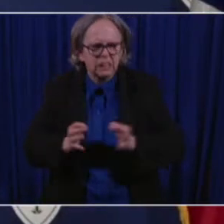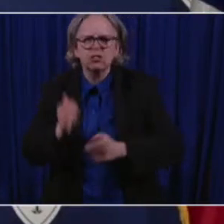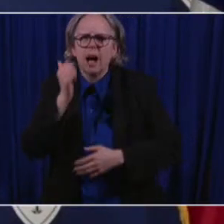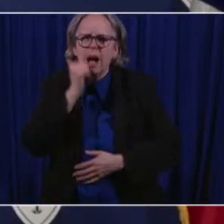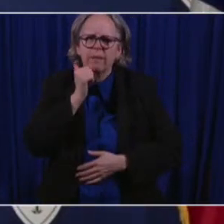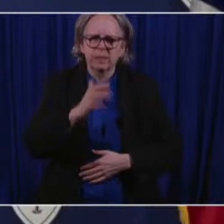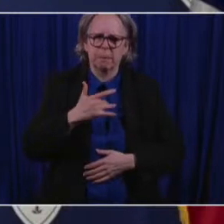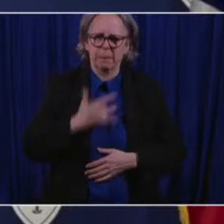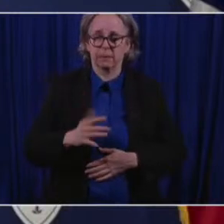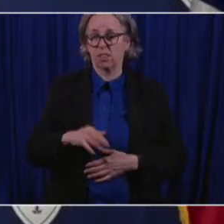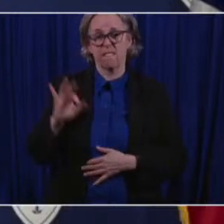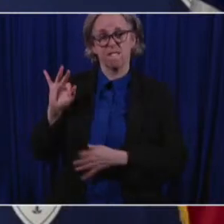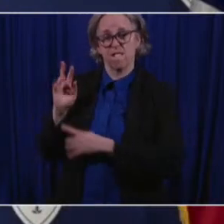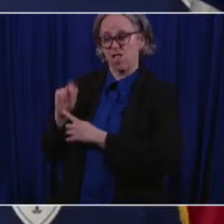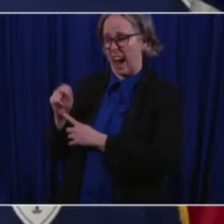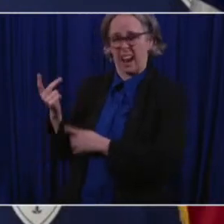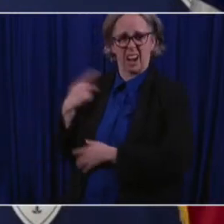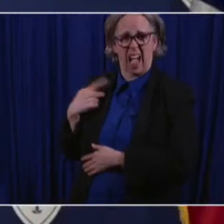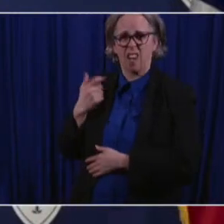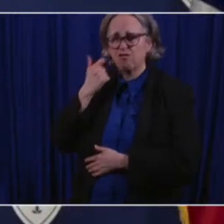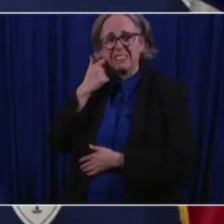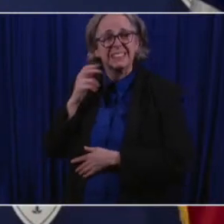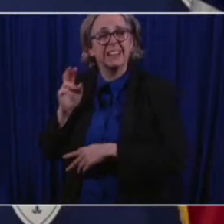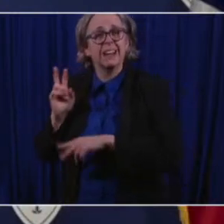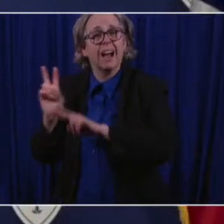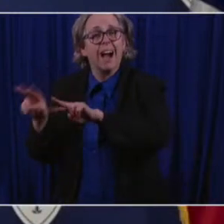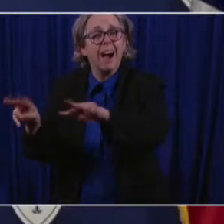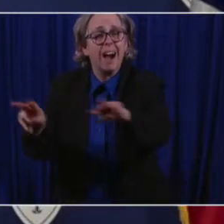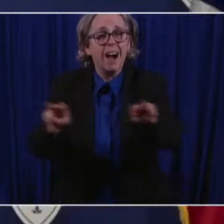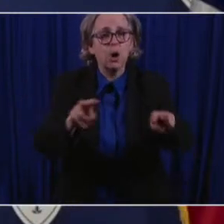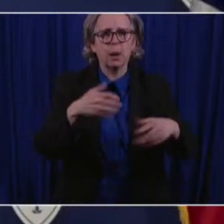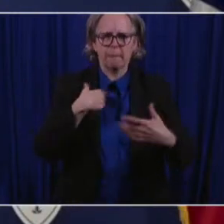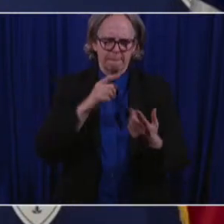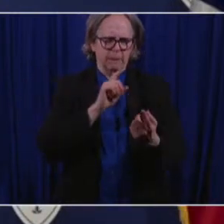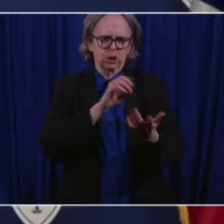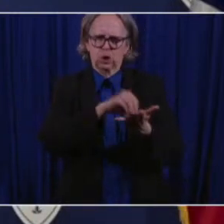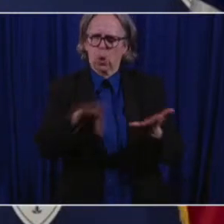walked around and we talked to students,